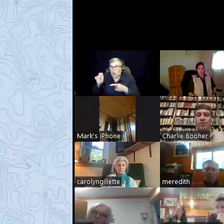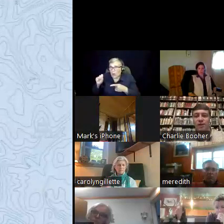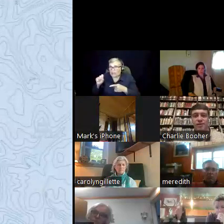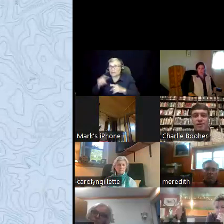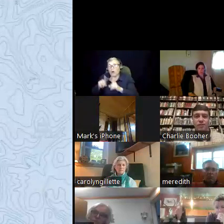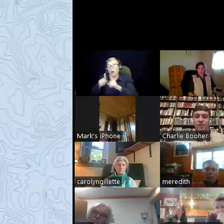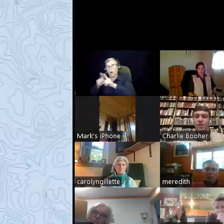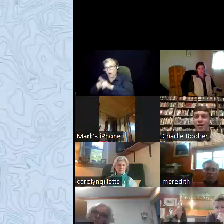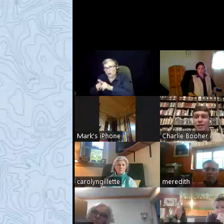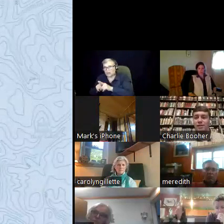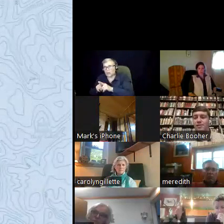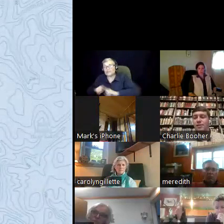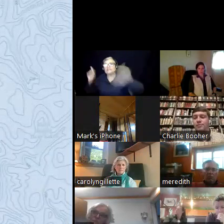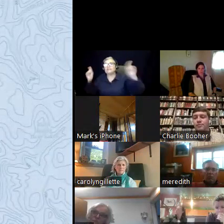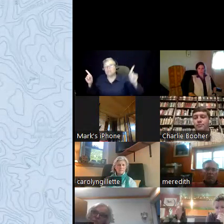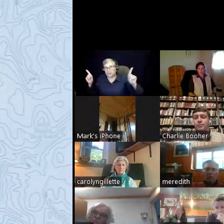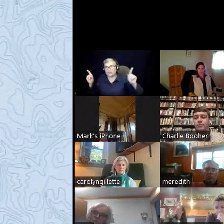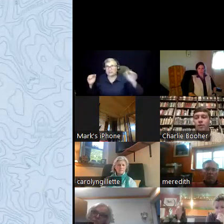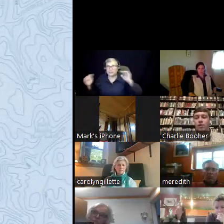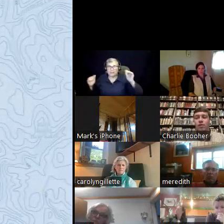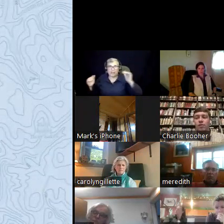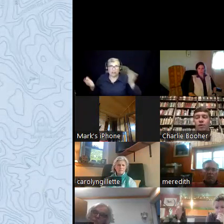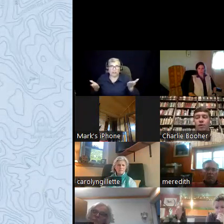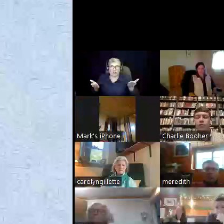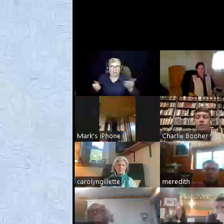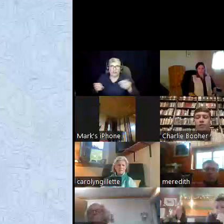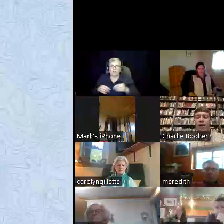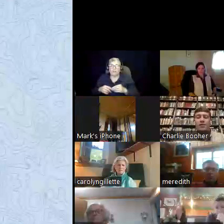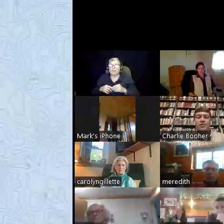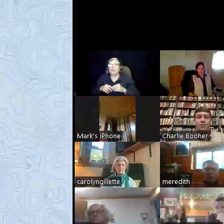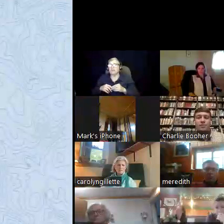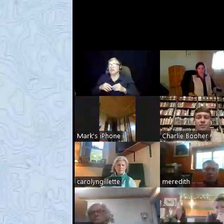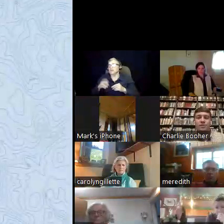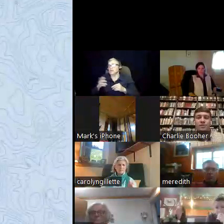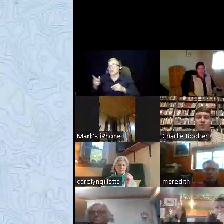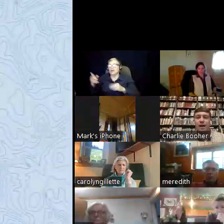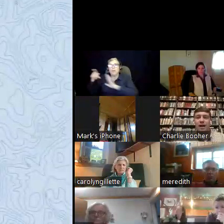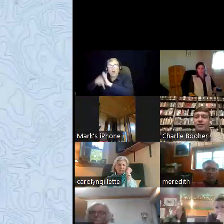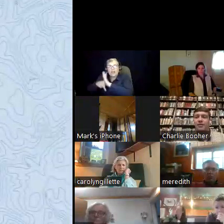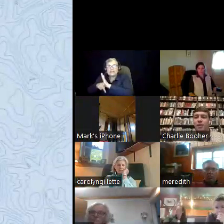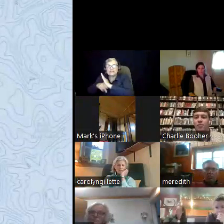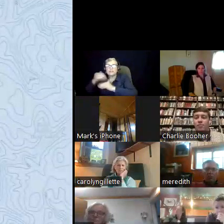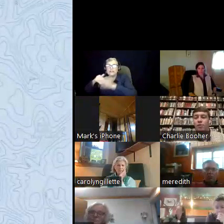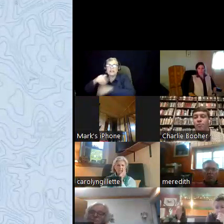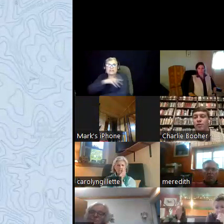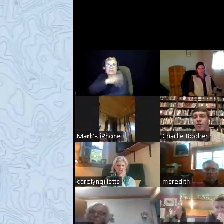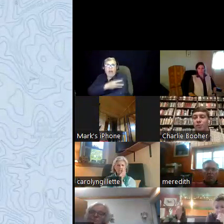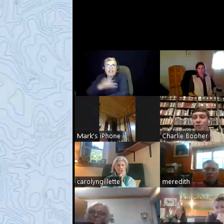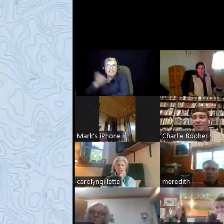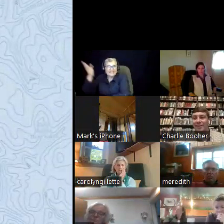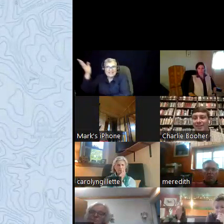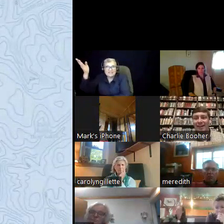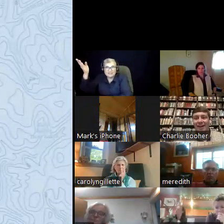from those that we face here in the Western United States. There are policies and procedures in Scotland that could